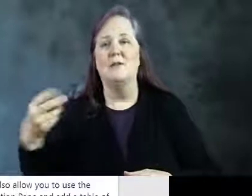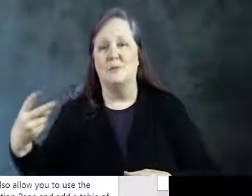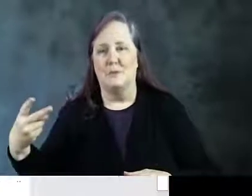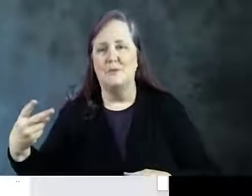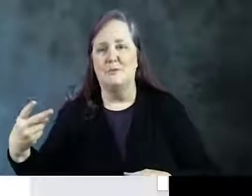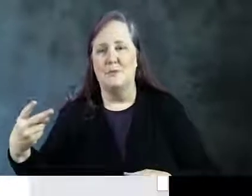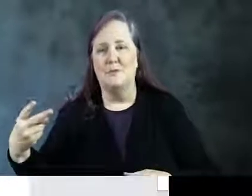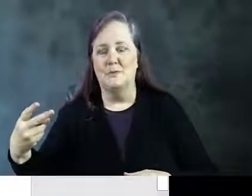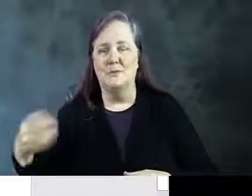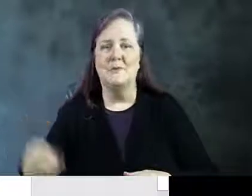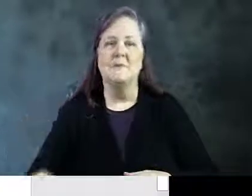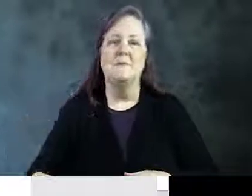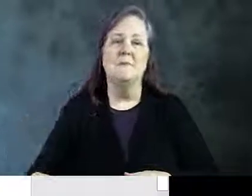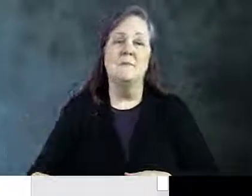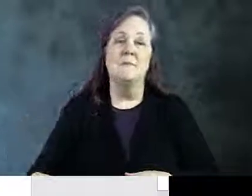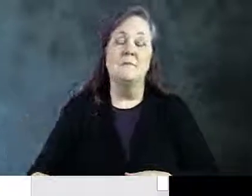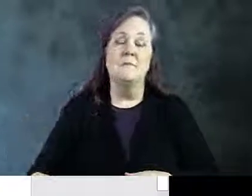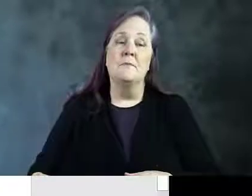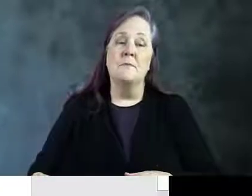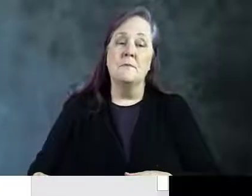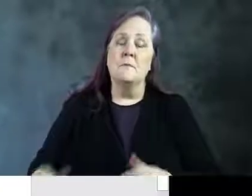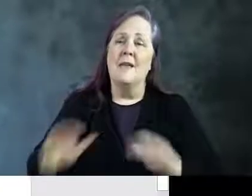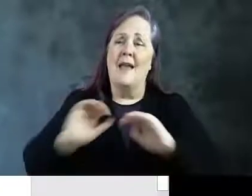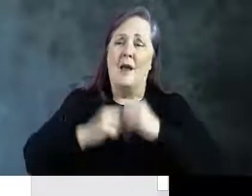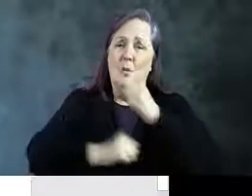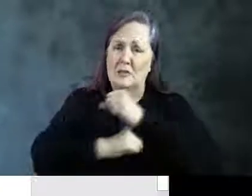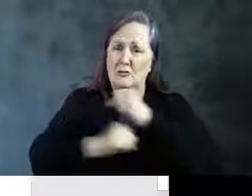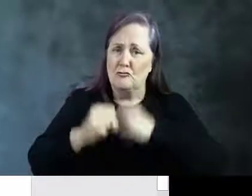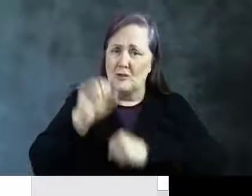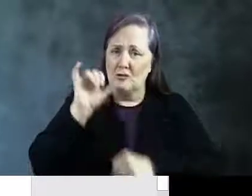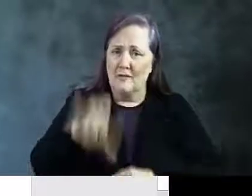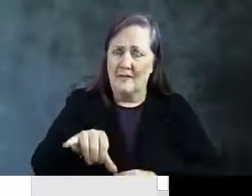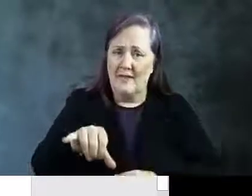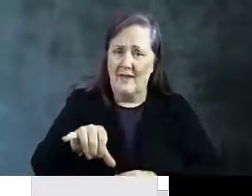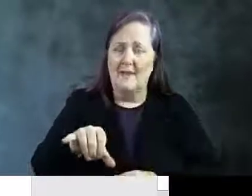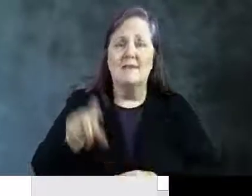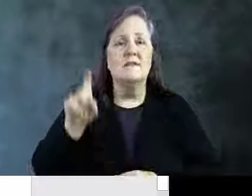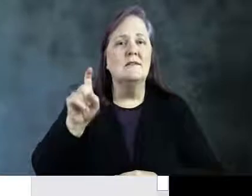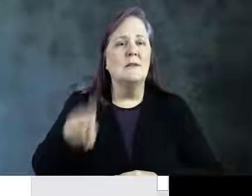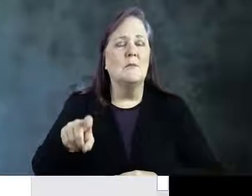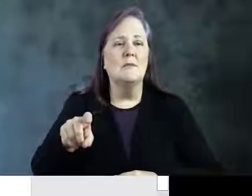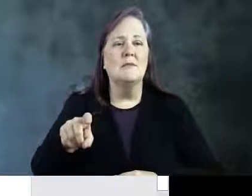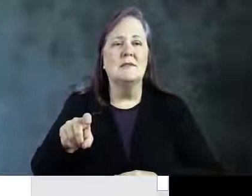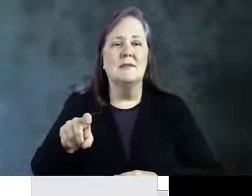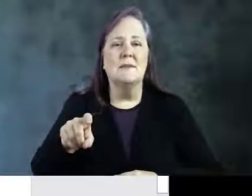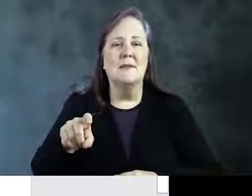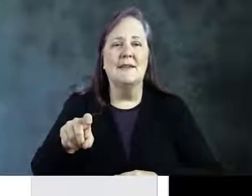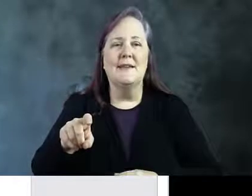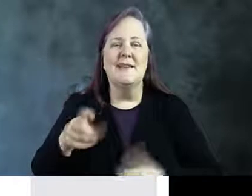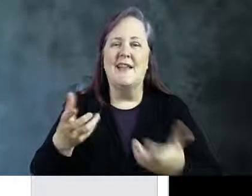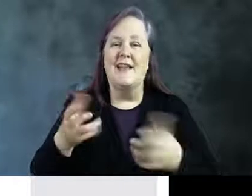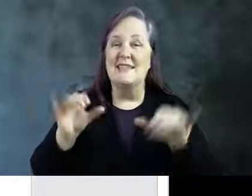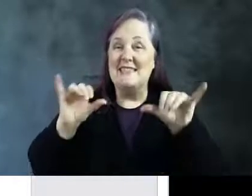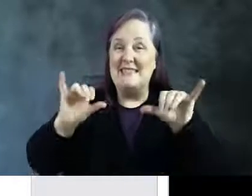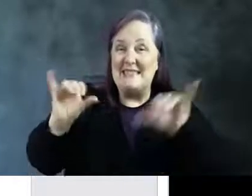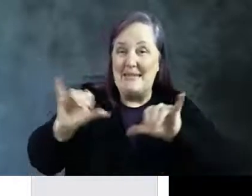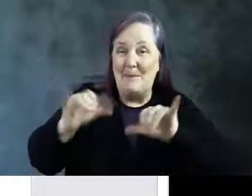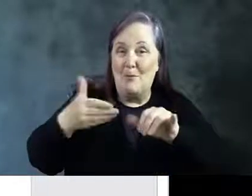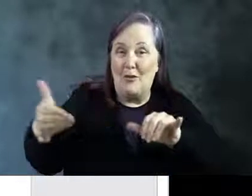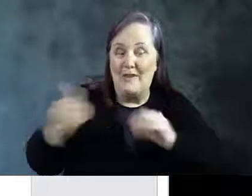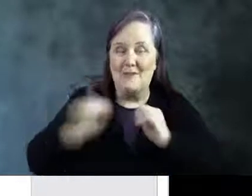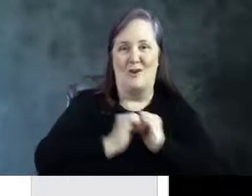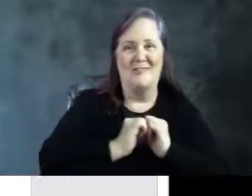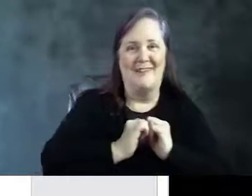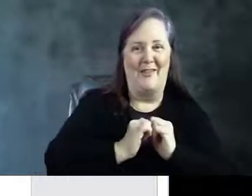heading, the way the headings are structured is it's supposed to be like things together. So you can have